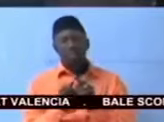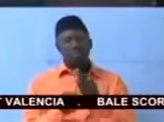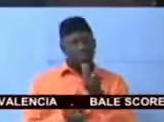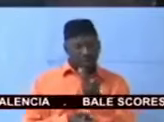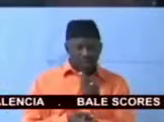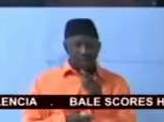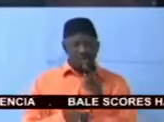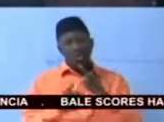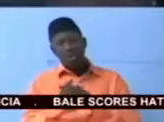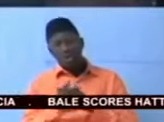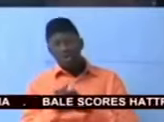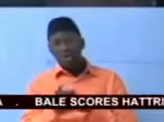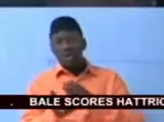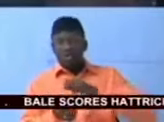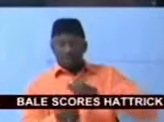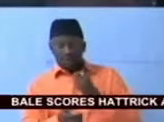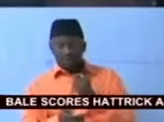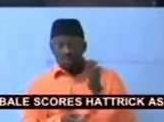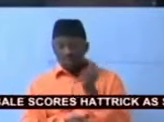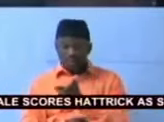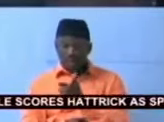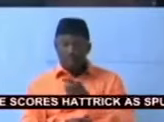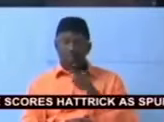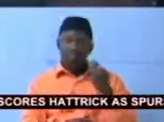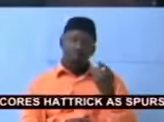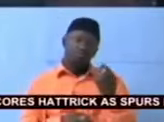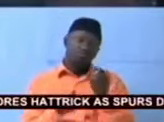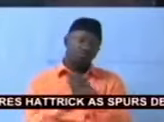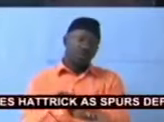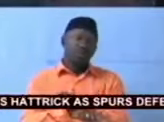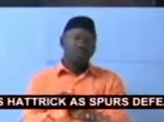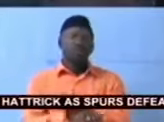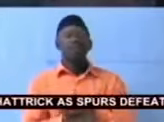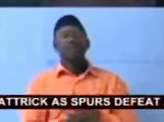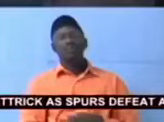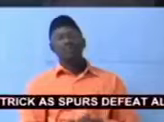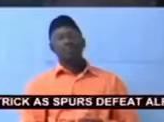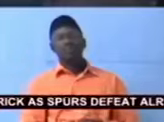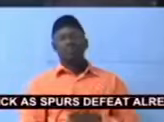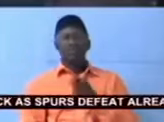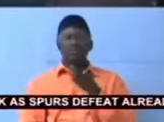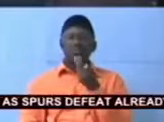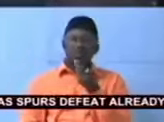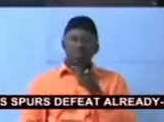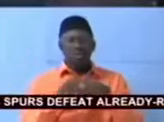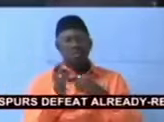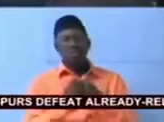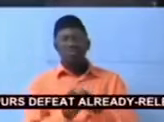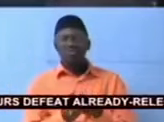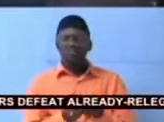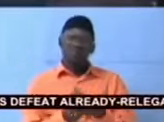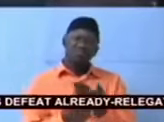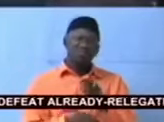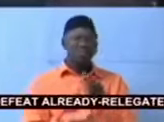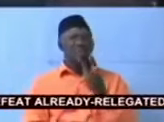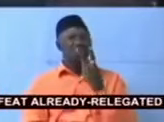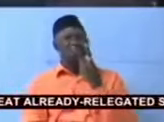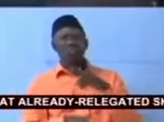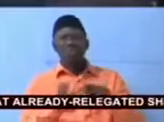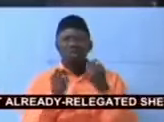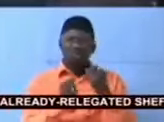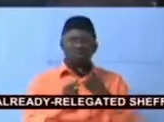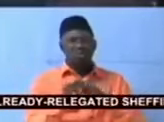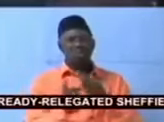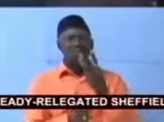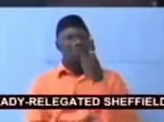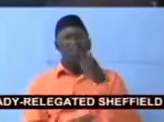teud nangam ci kasso. This usually either $2,000 or $3,000 or so around that figure. Ñaari juné wala be